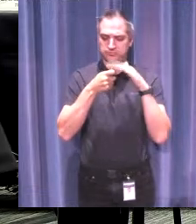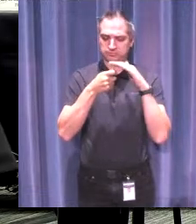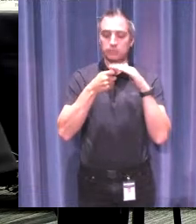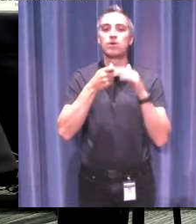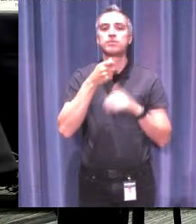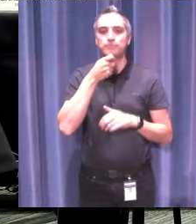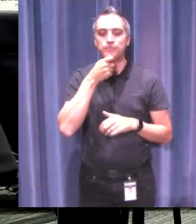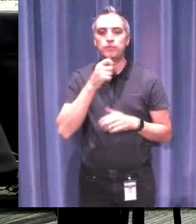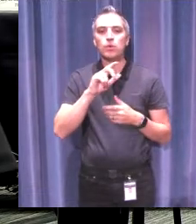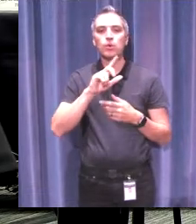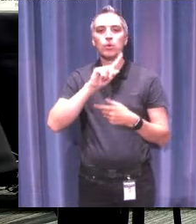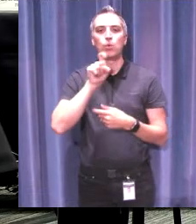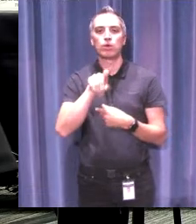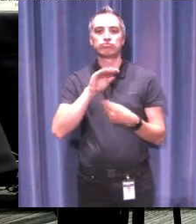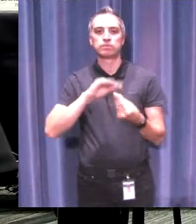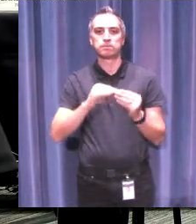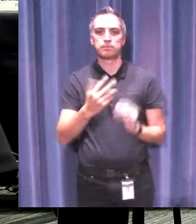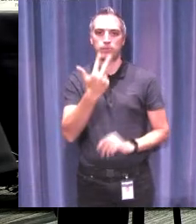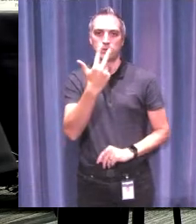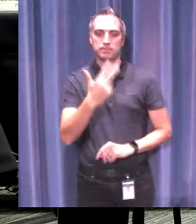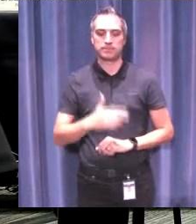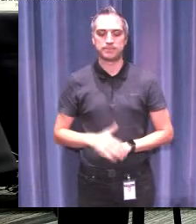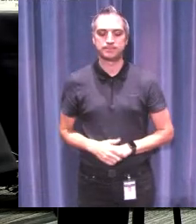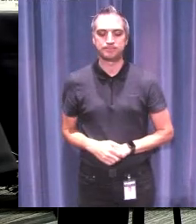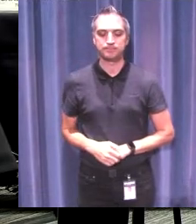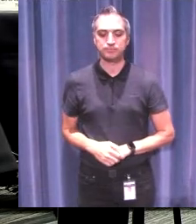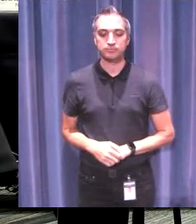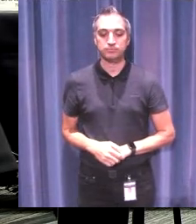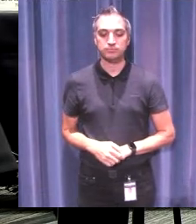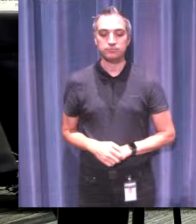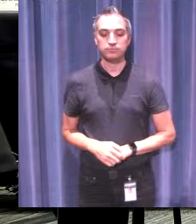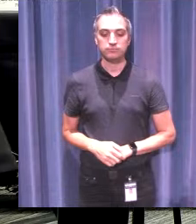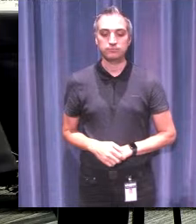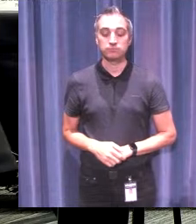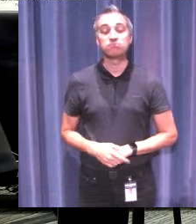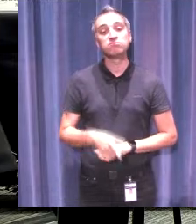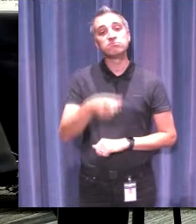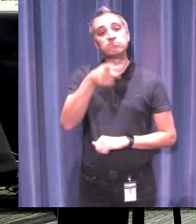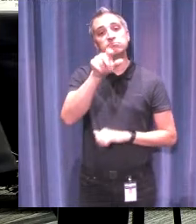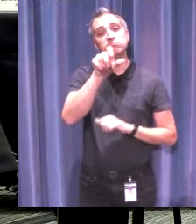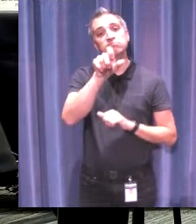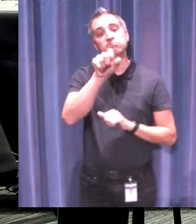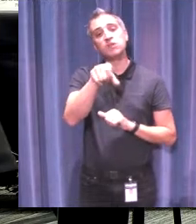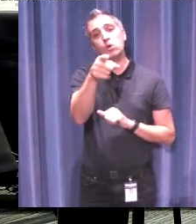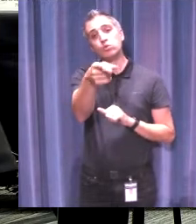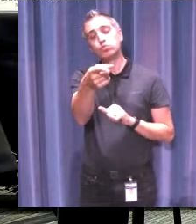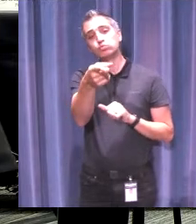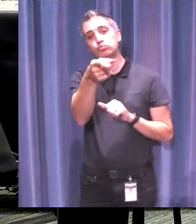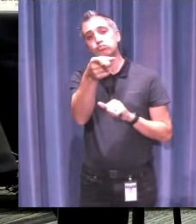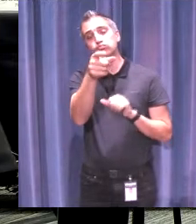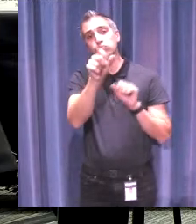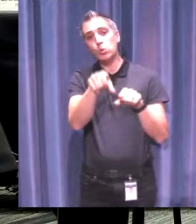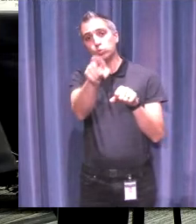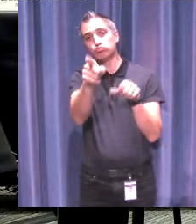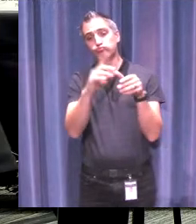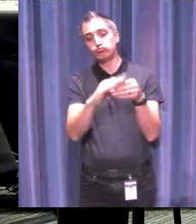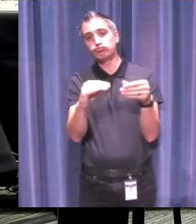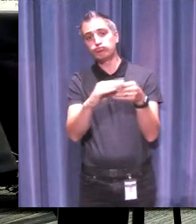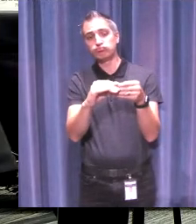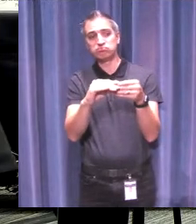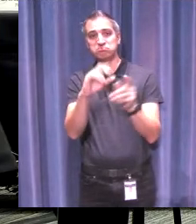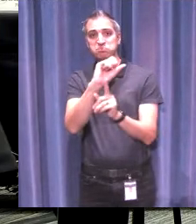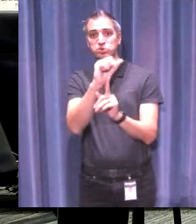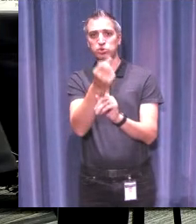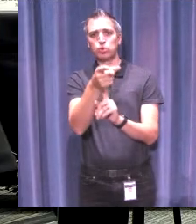Question number 3 is that, can you share with us a situation where you had to